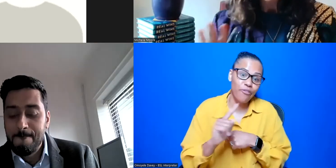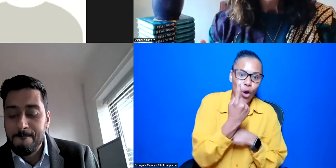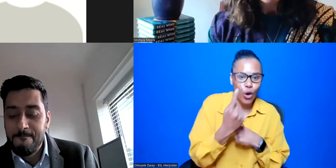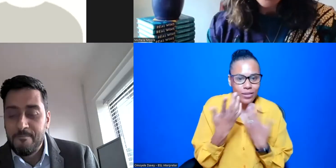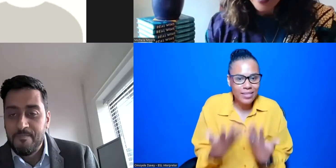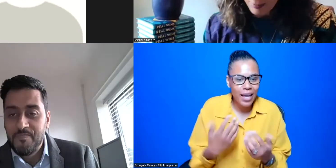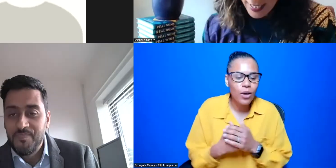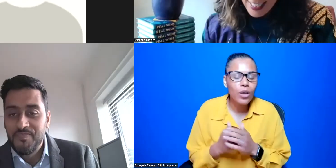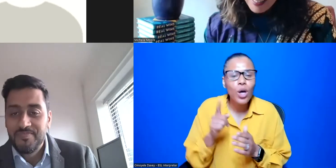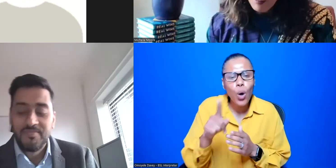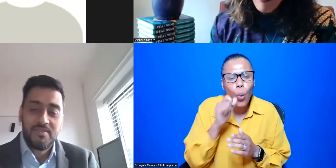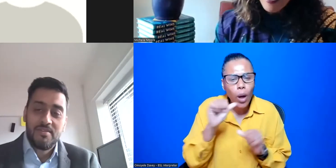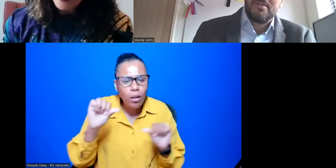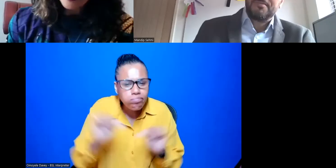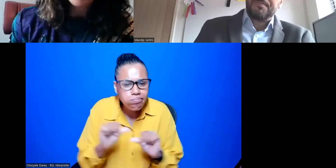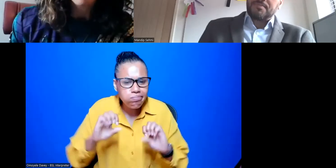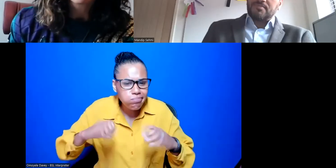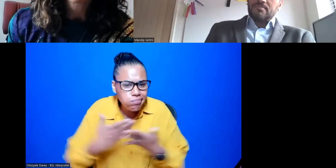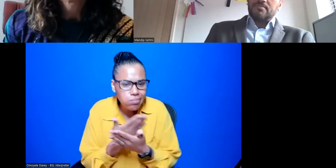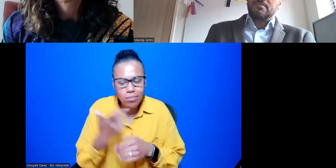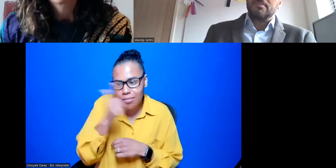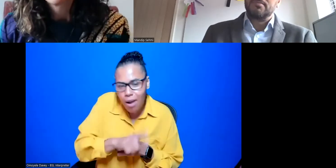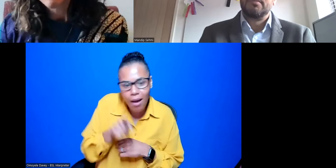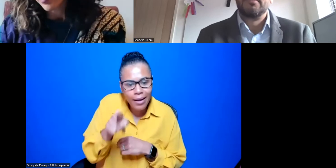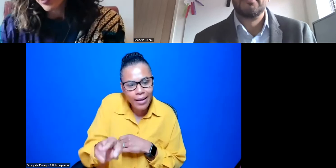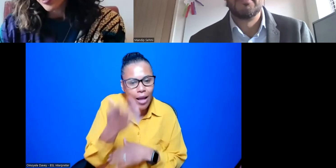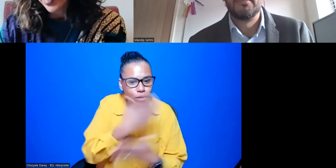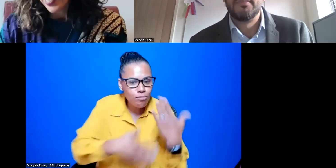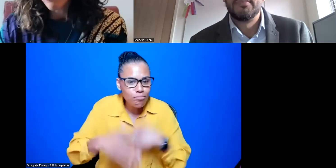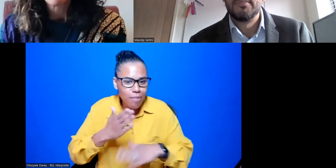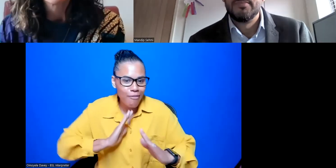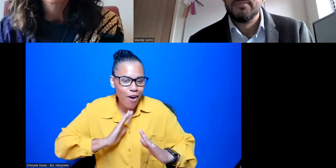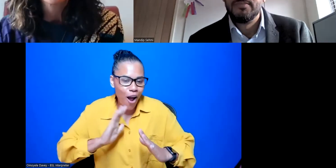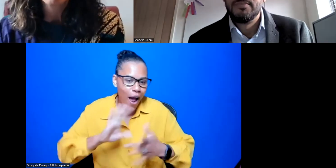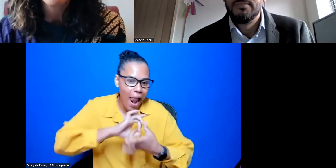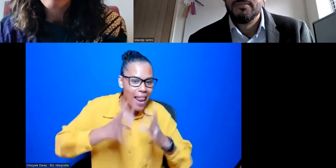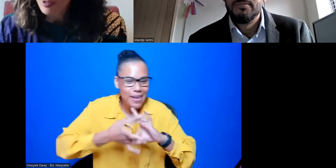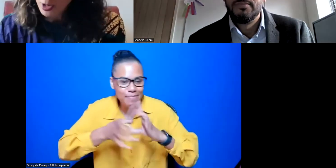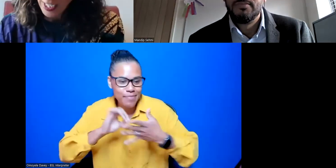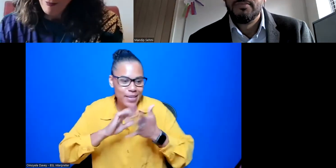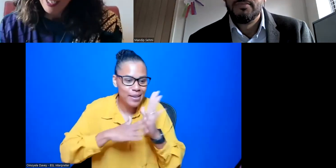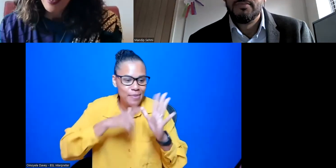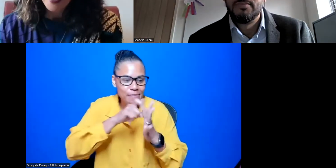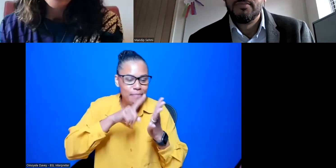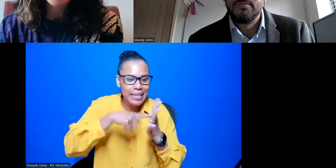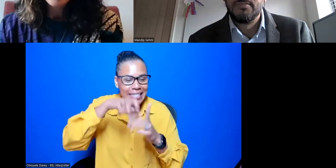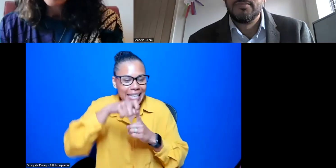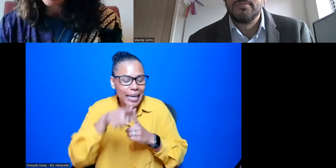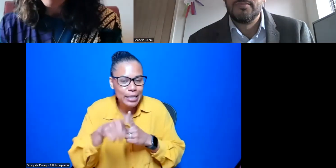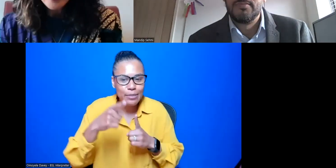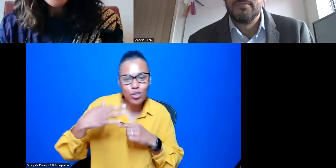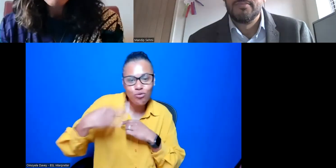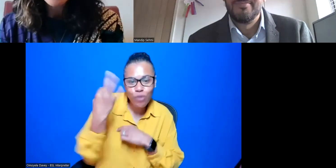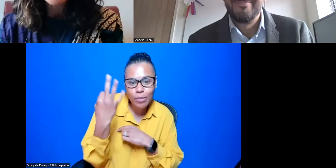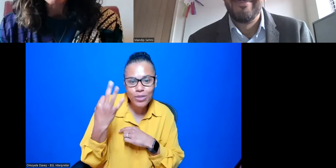We're not going to go straight into it. So we're really lucky to have Paralympian Mandeep with us today, represented GB wheelchair rugby in